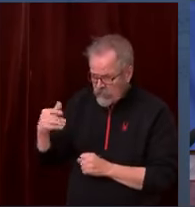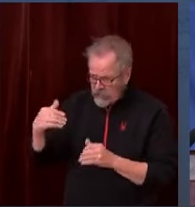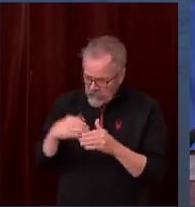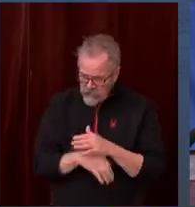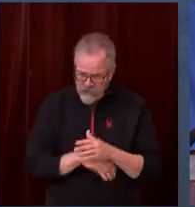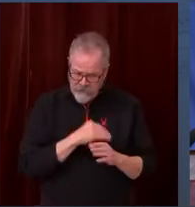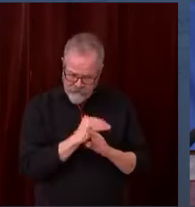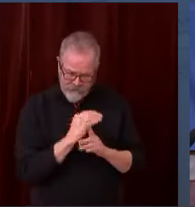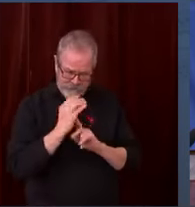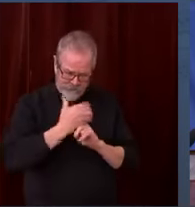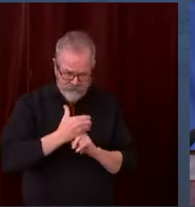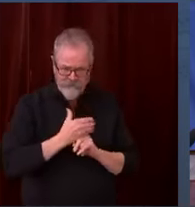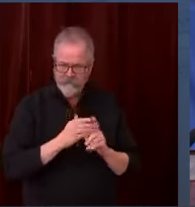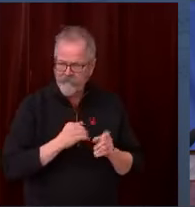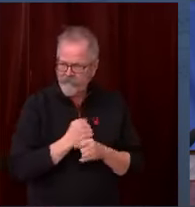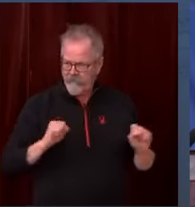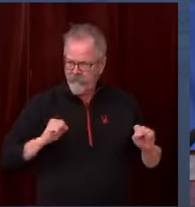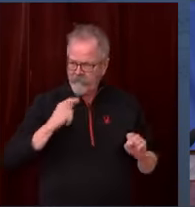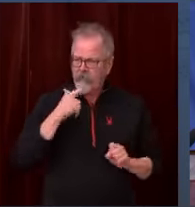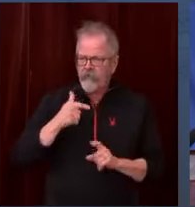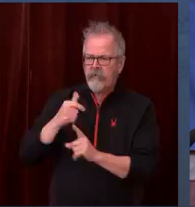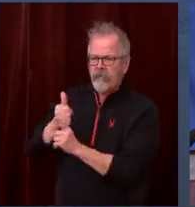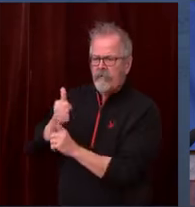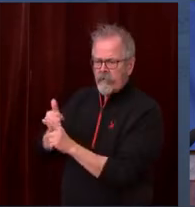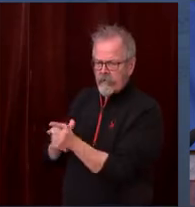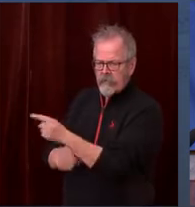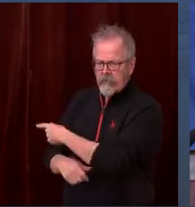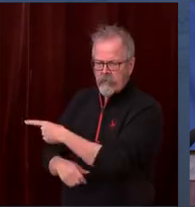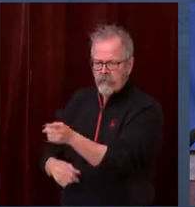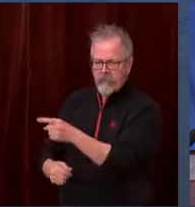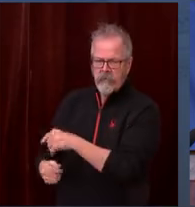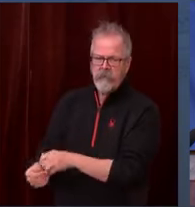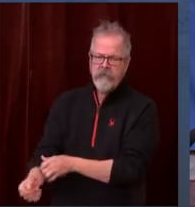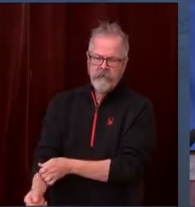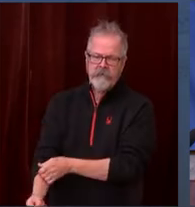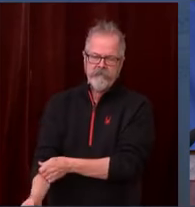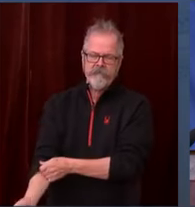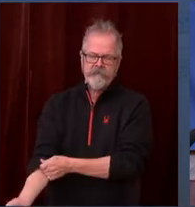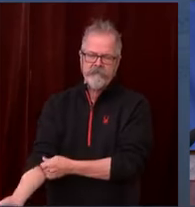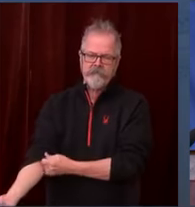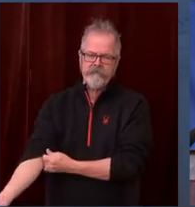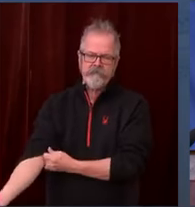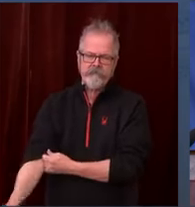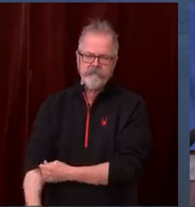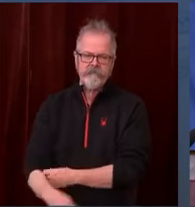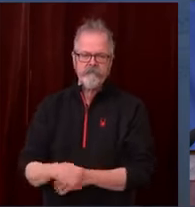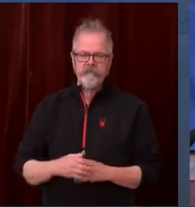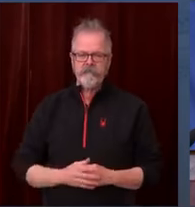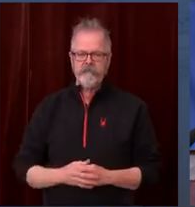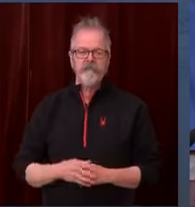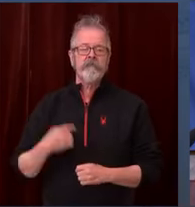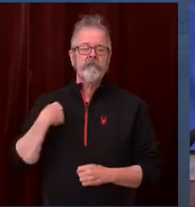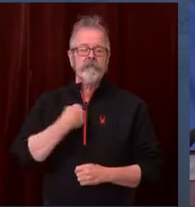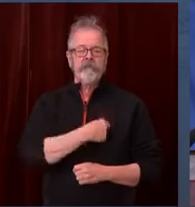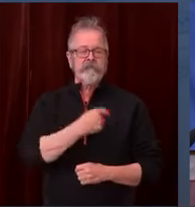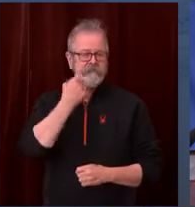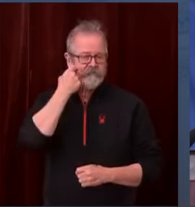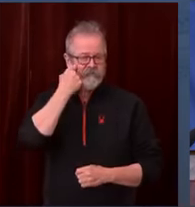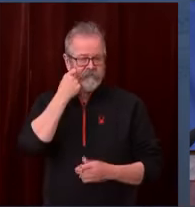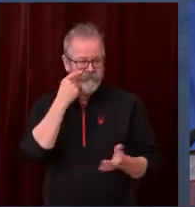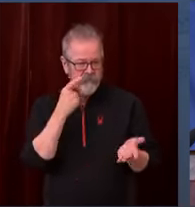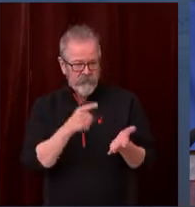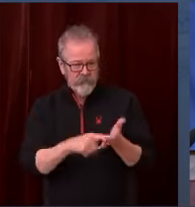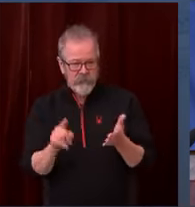have been relatively successful. We just checked the numbers, and they are in the best one-third of all the